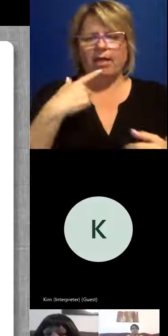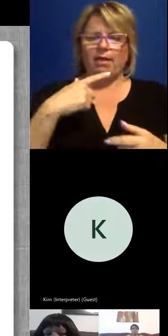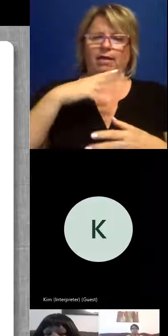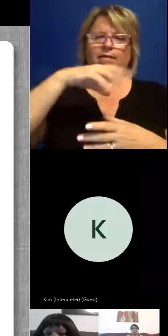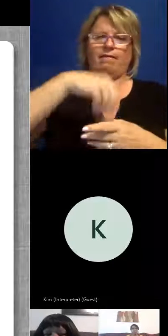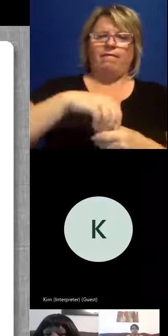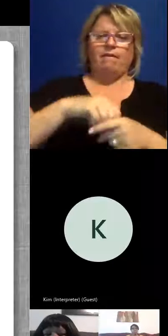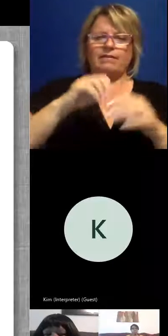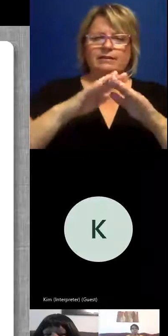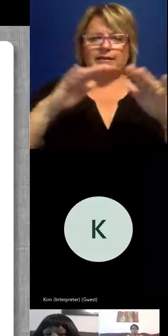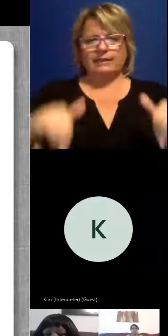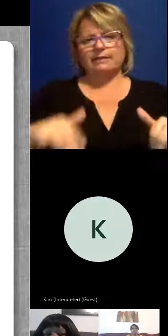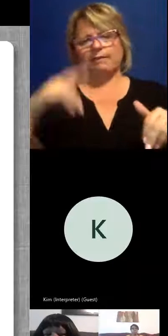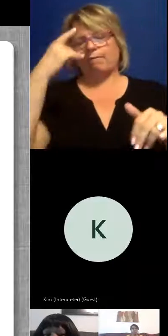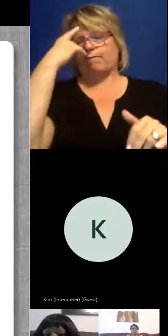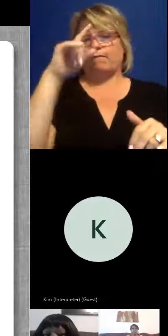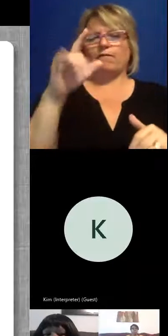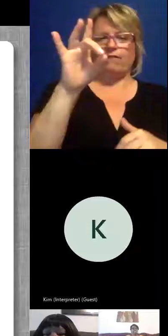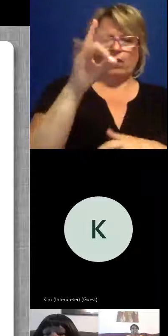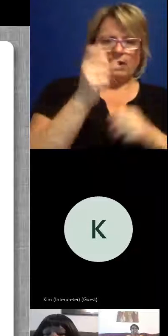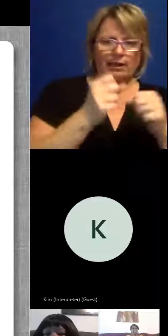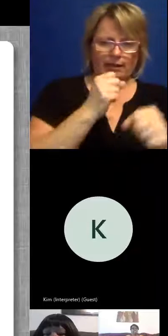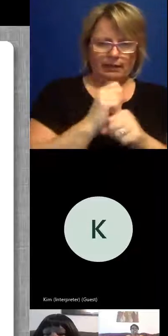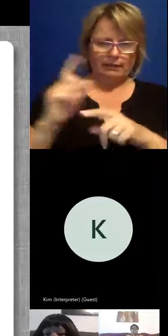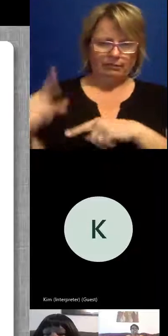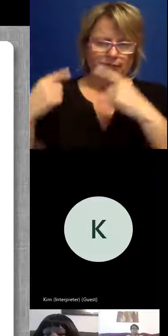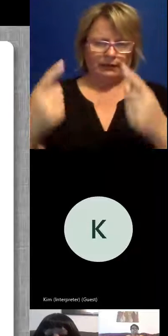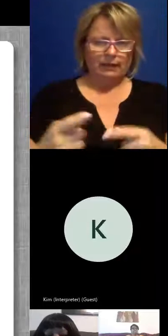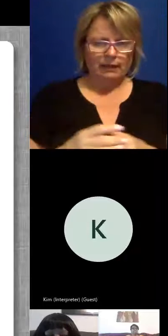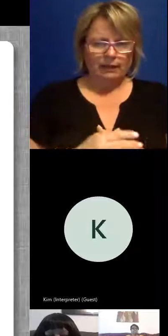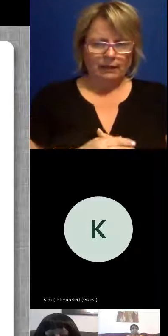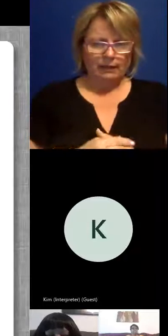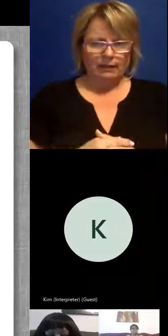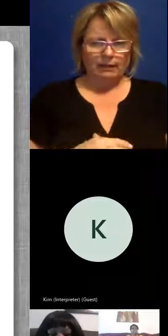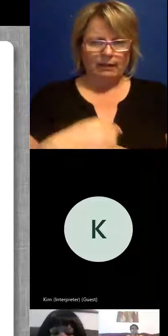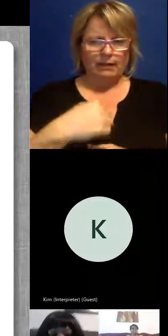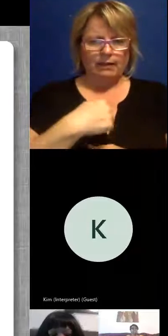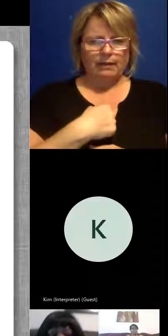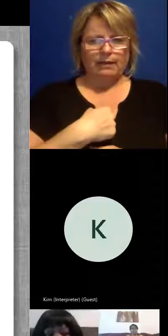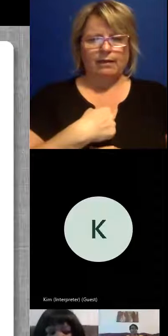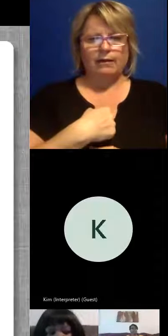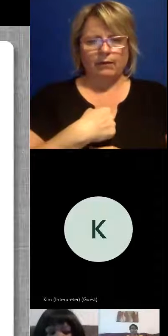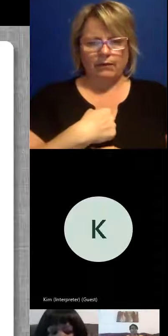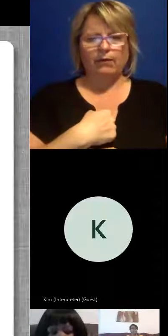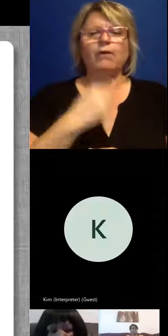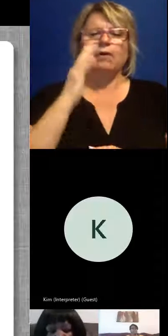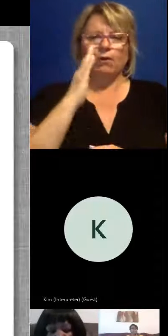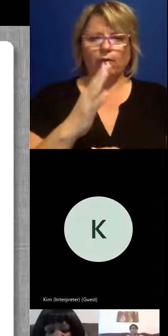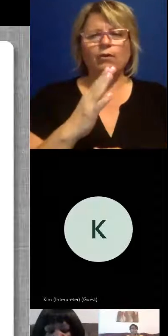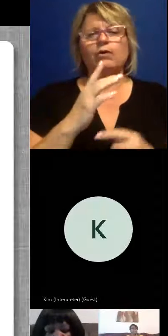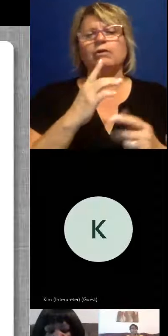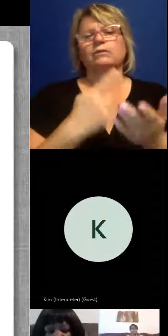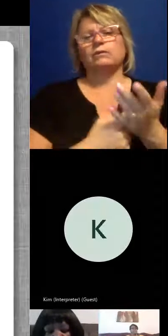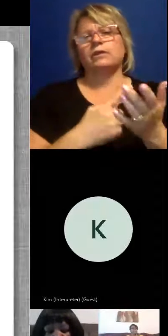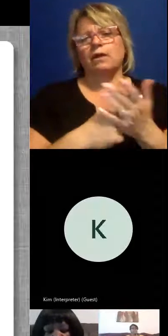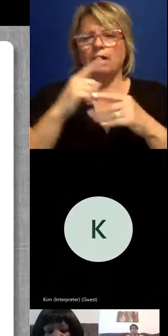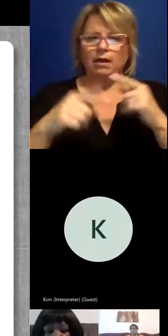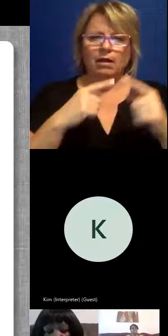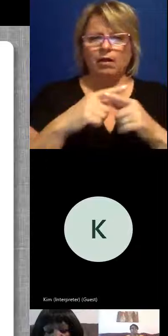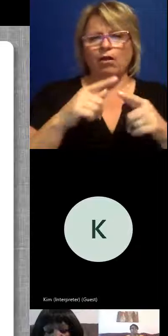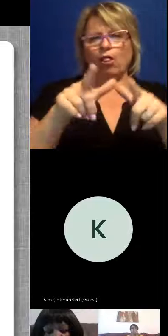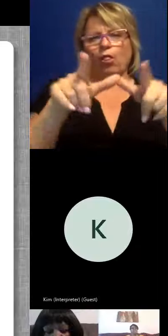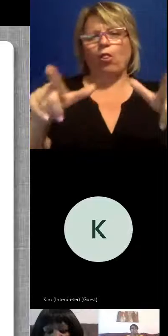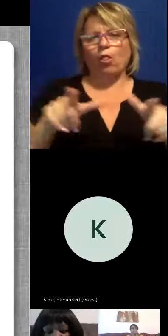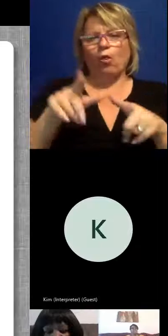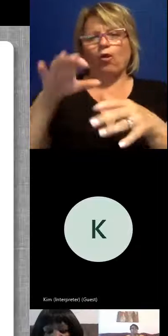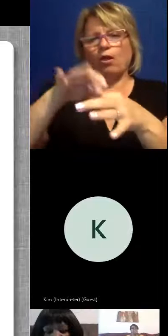system for 8 years now. I am going to talk about the local elections